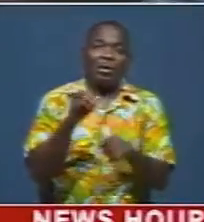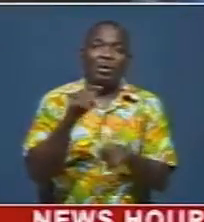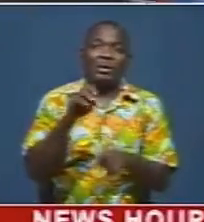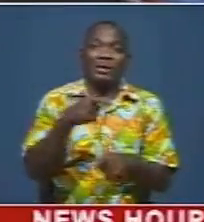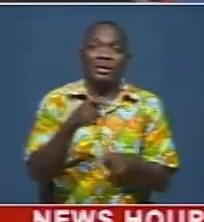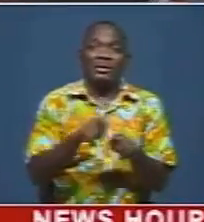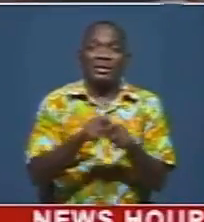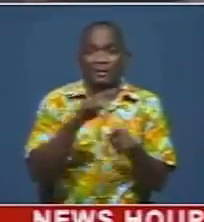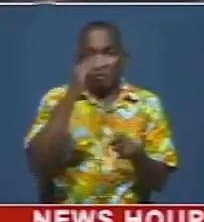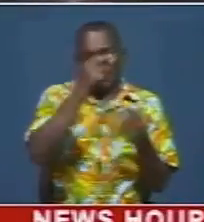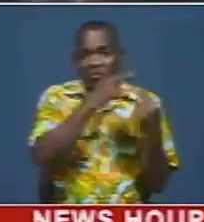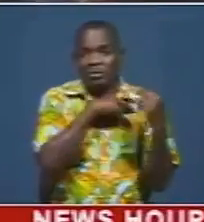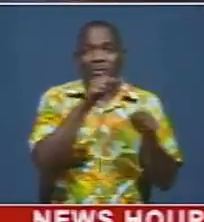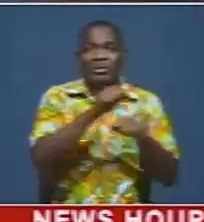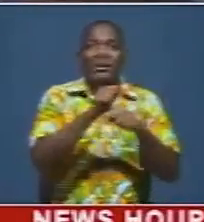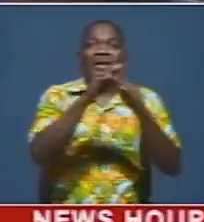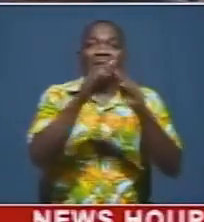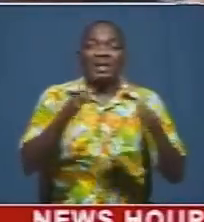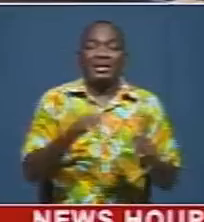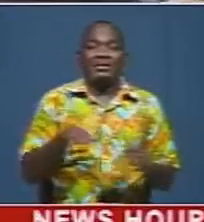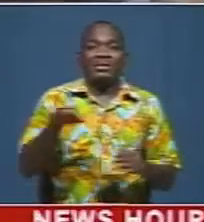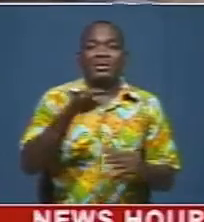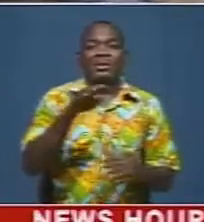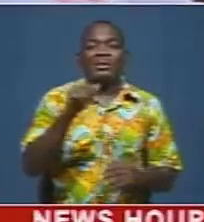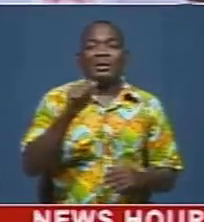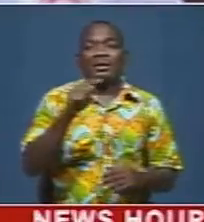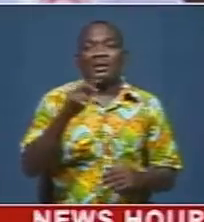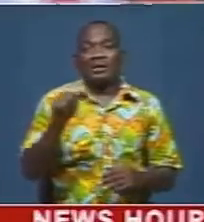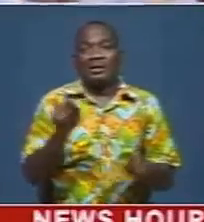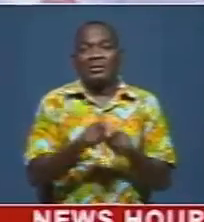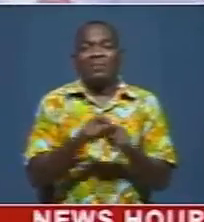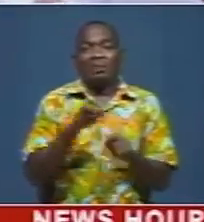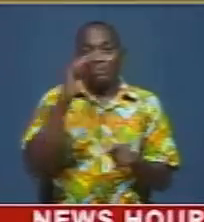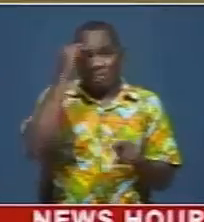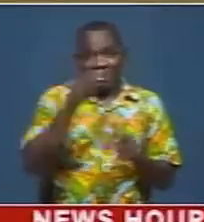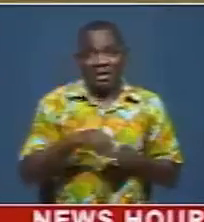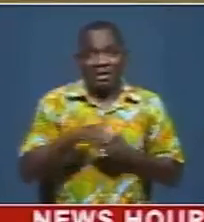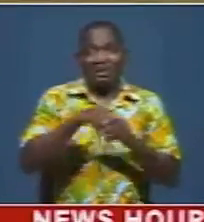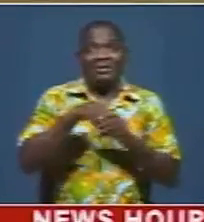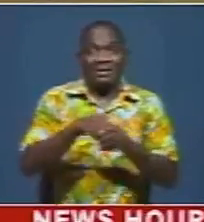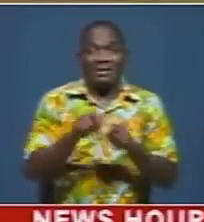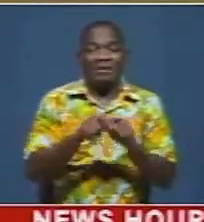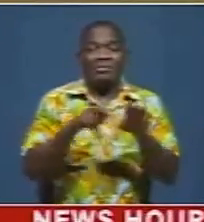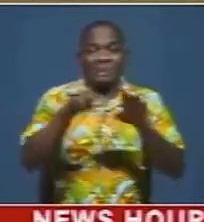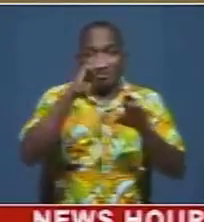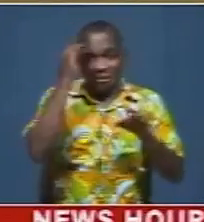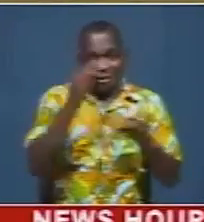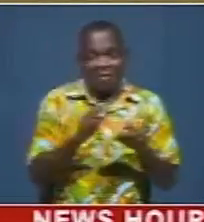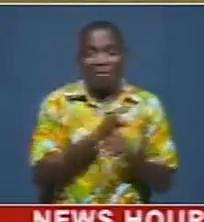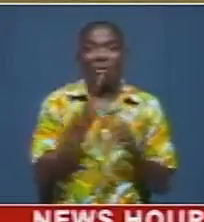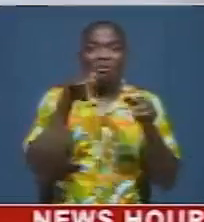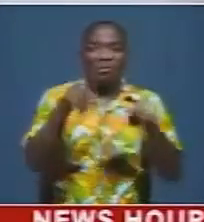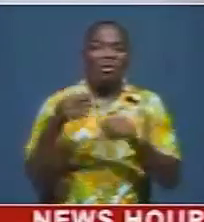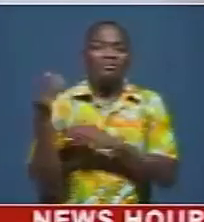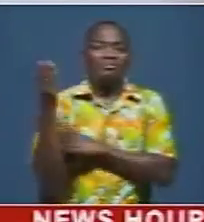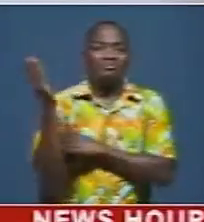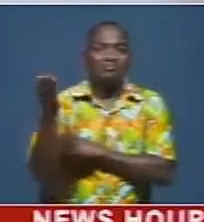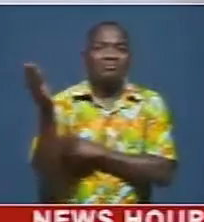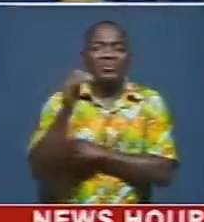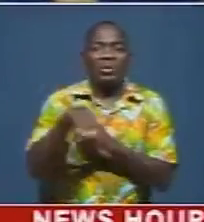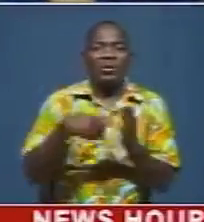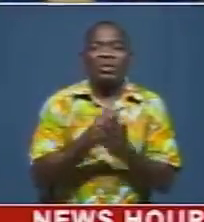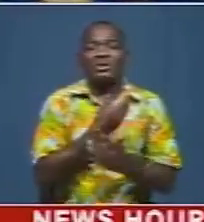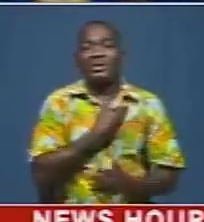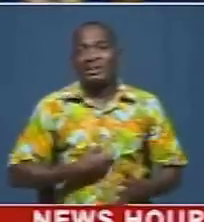Otinjesi, the Minister for Works and Housing, Mr. Atachia, the Transport Minister, and the Regional Minister took turns to address the